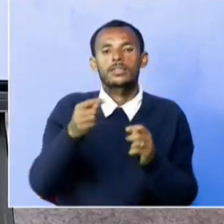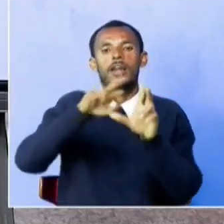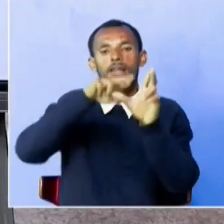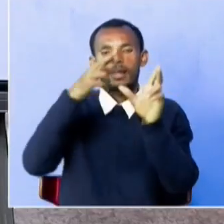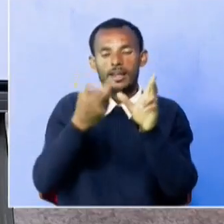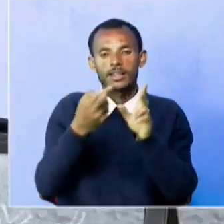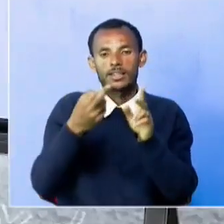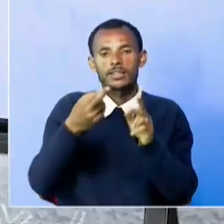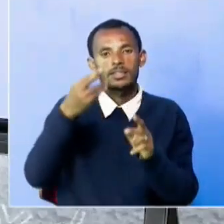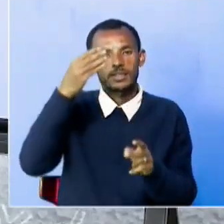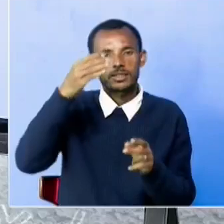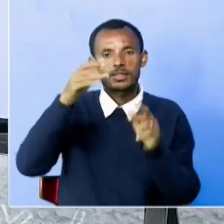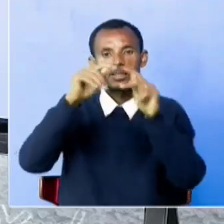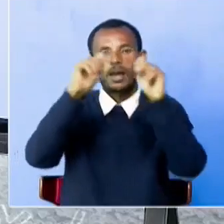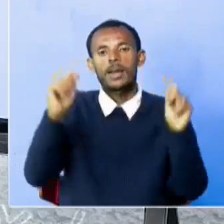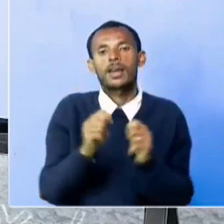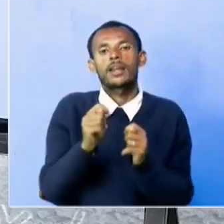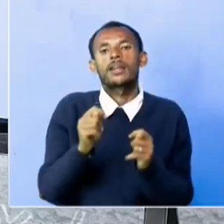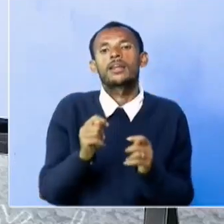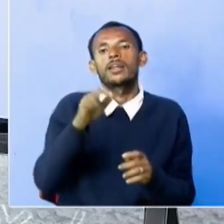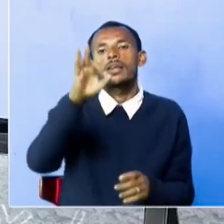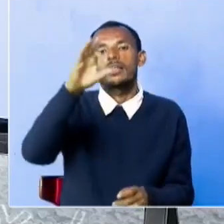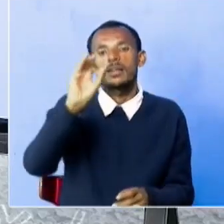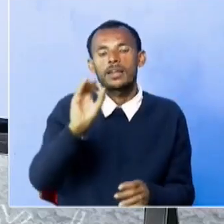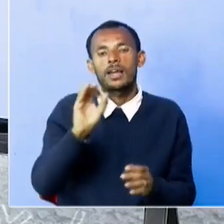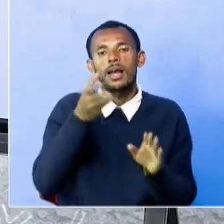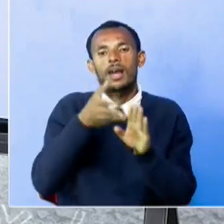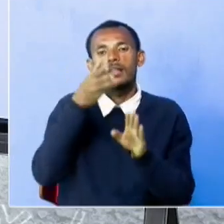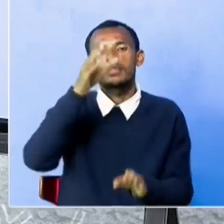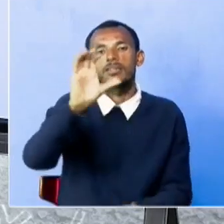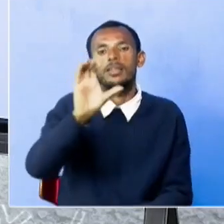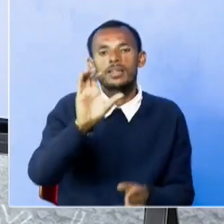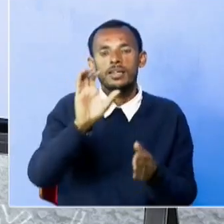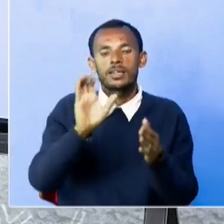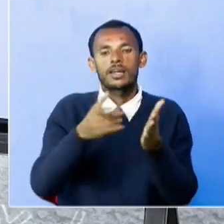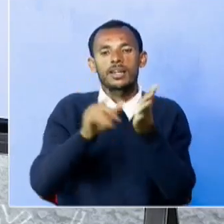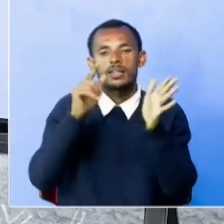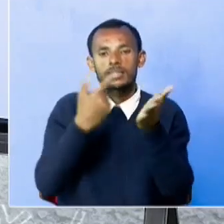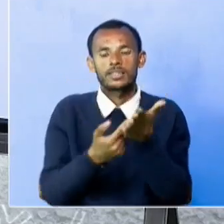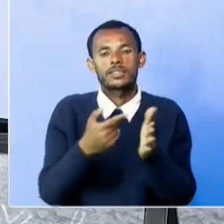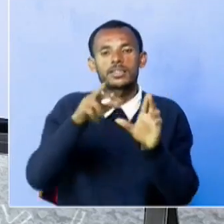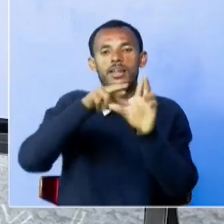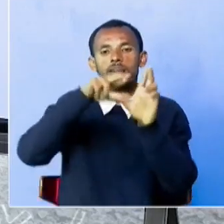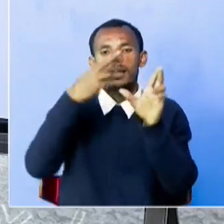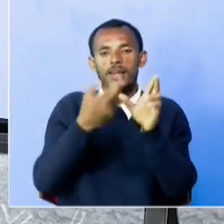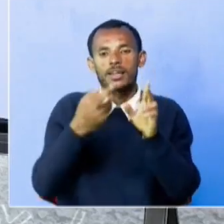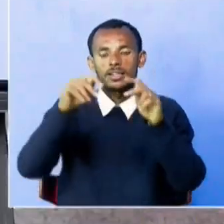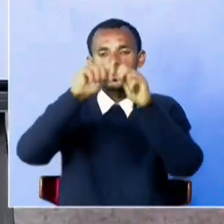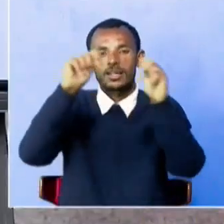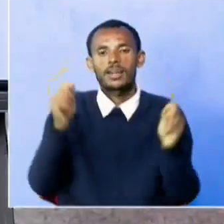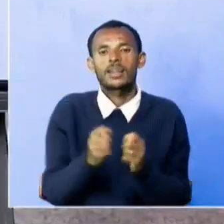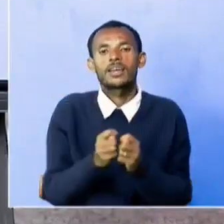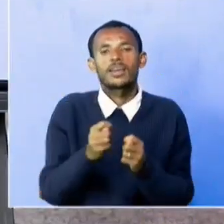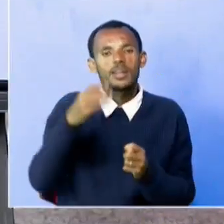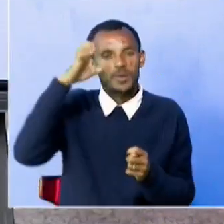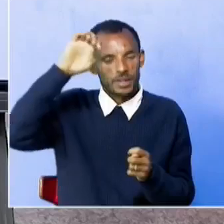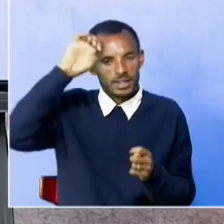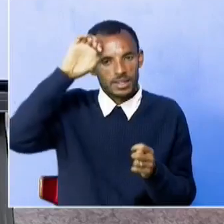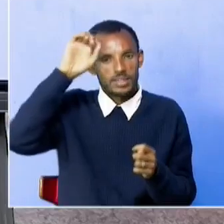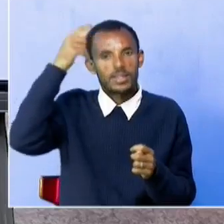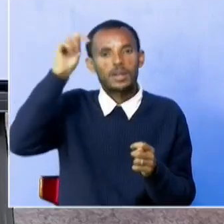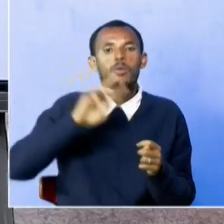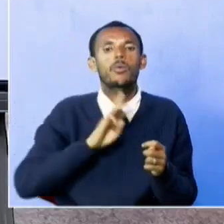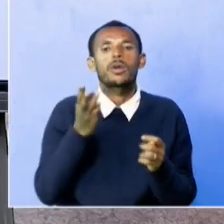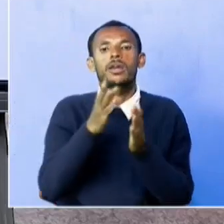forms 90 degrees at C. Clearly, this is a right-angled triangle. So in Euclid's theorem, we need to